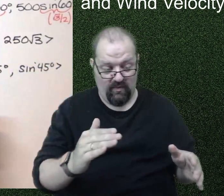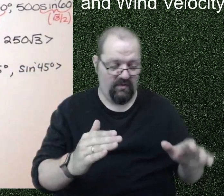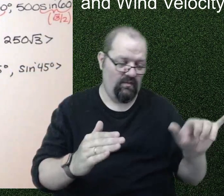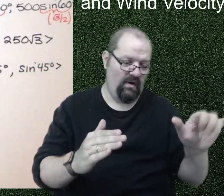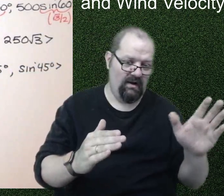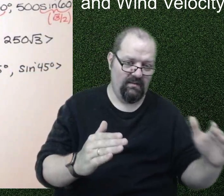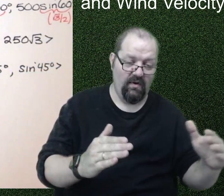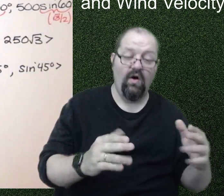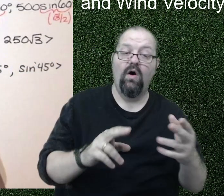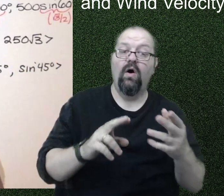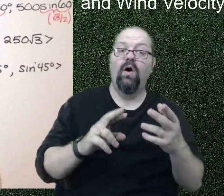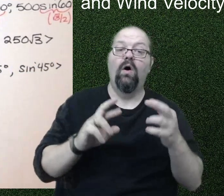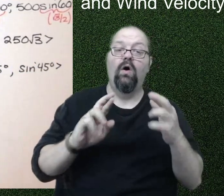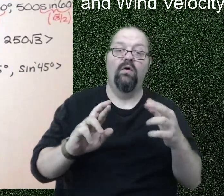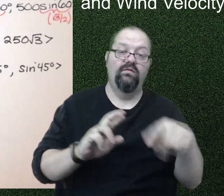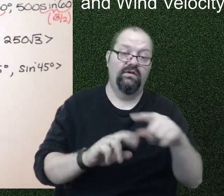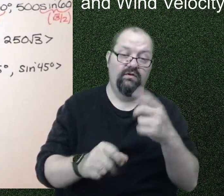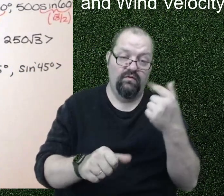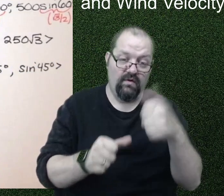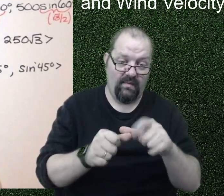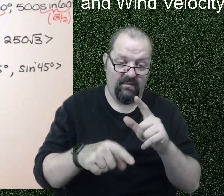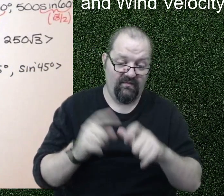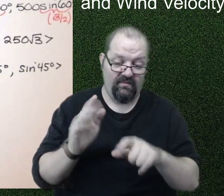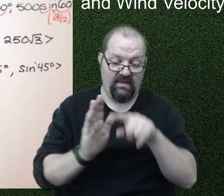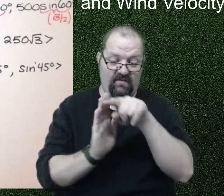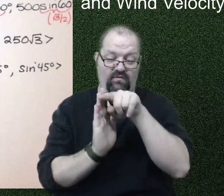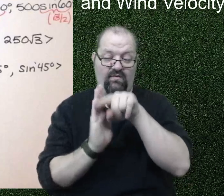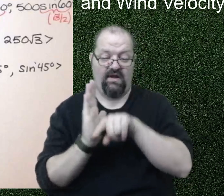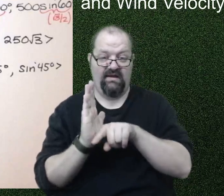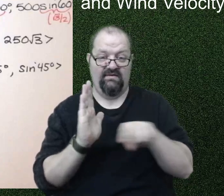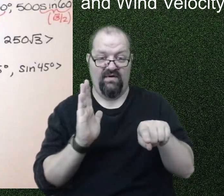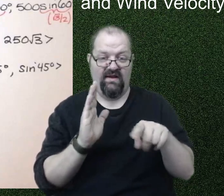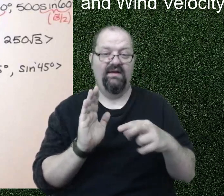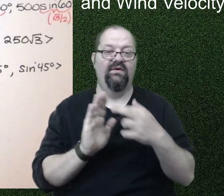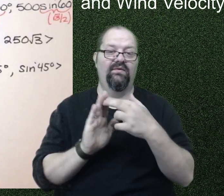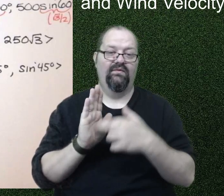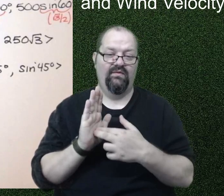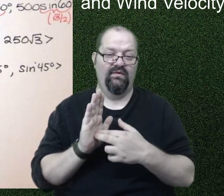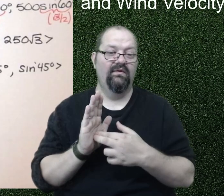And hopefully you remember from right triangle trig,